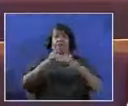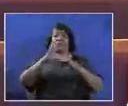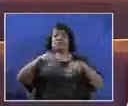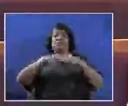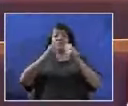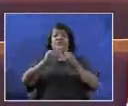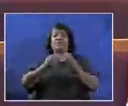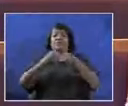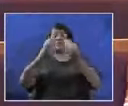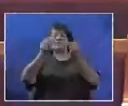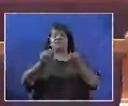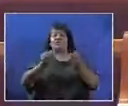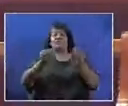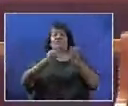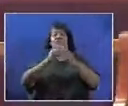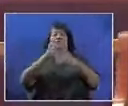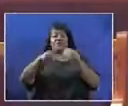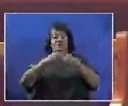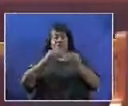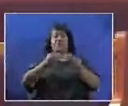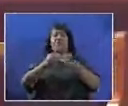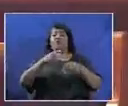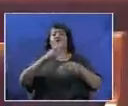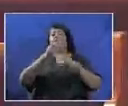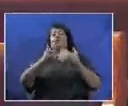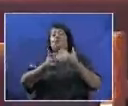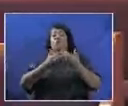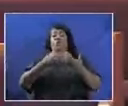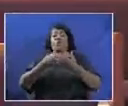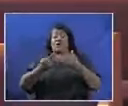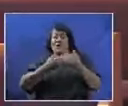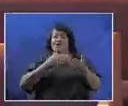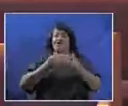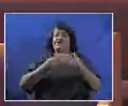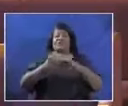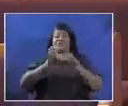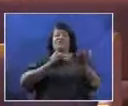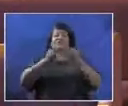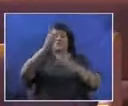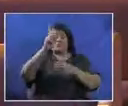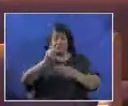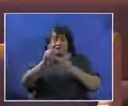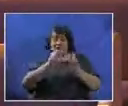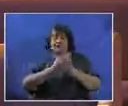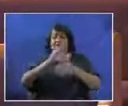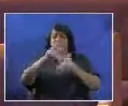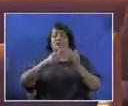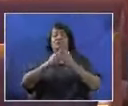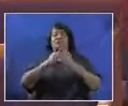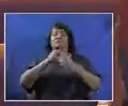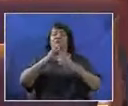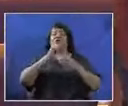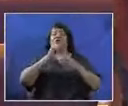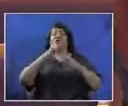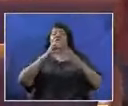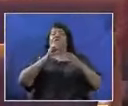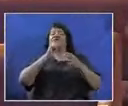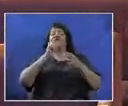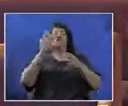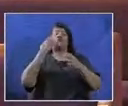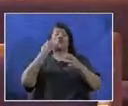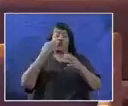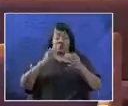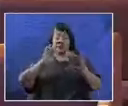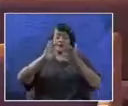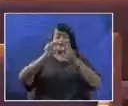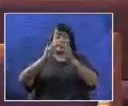people asking if we're on YouTube. Unfortunately, due to a citywide internet outage, we're unable to stream to YouTube today, but Facebook is